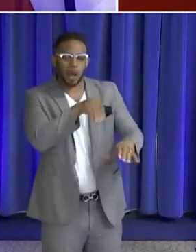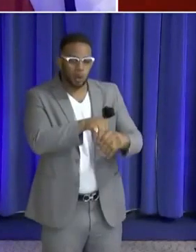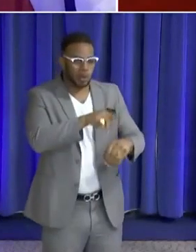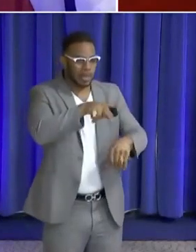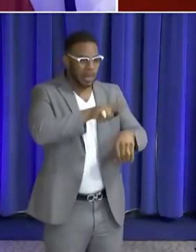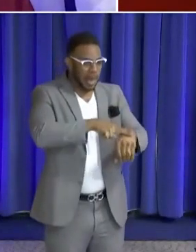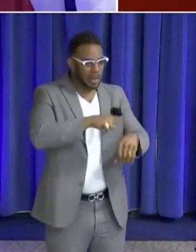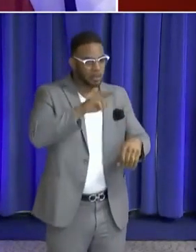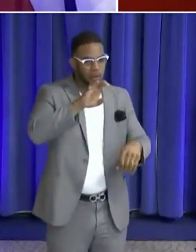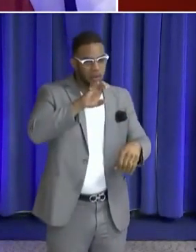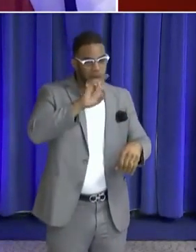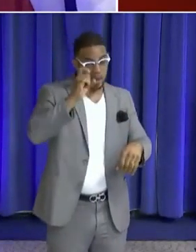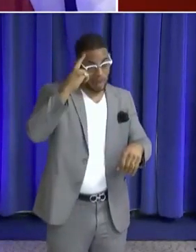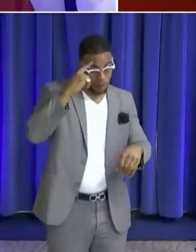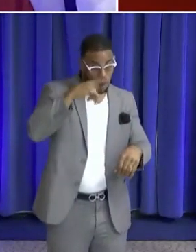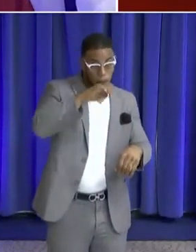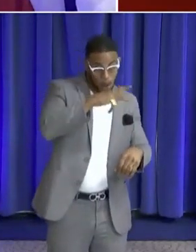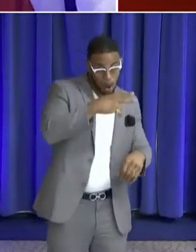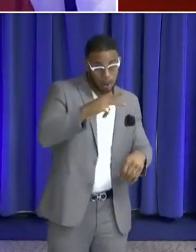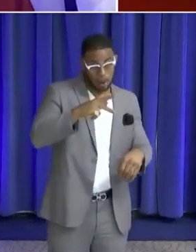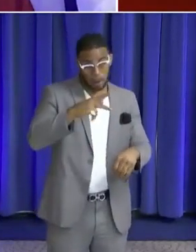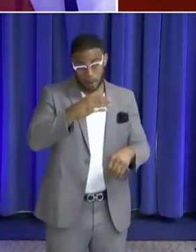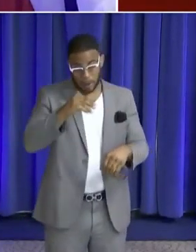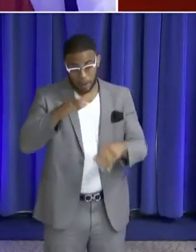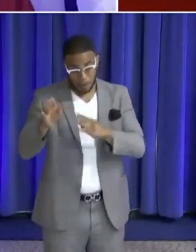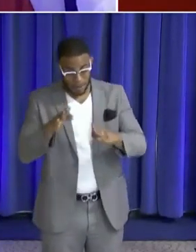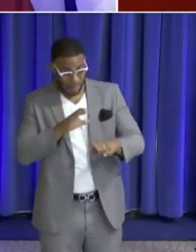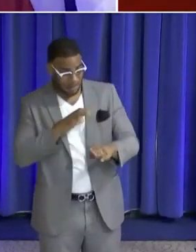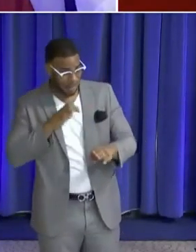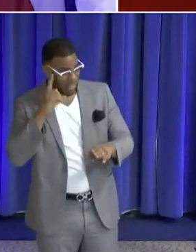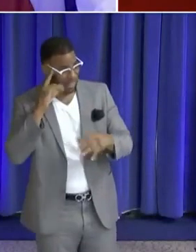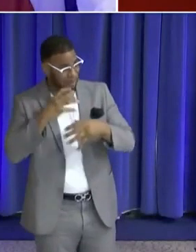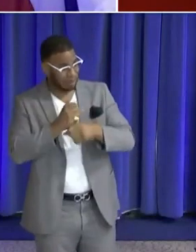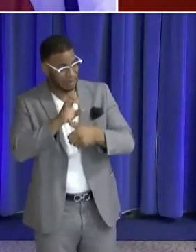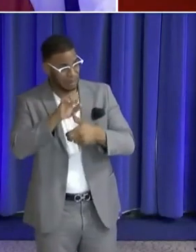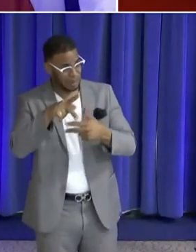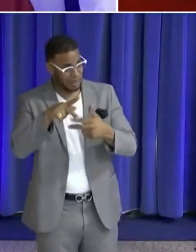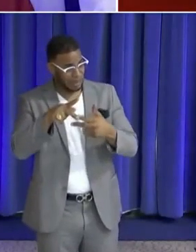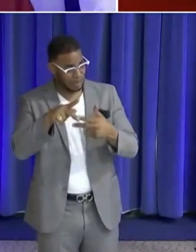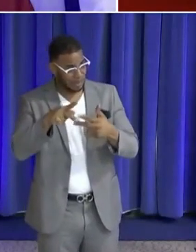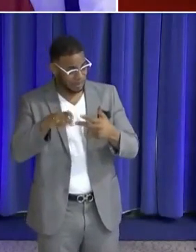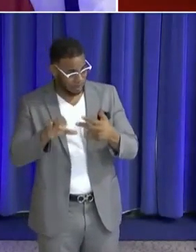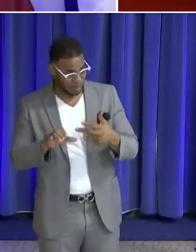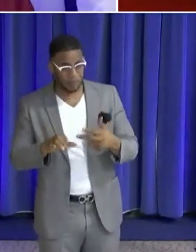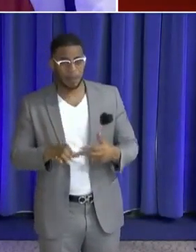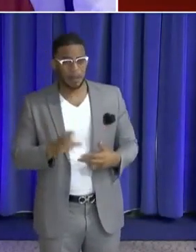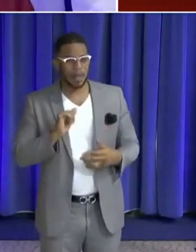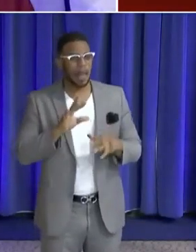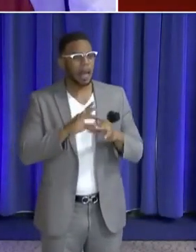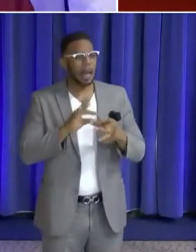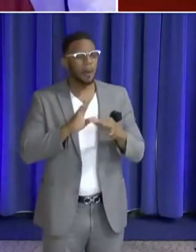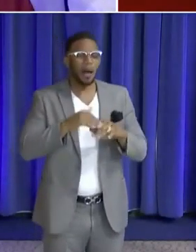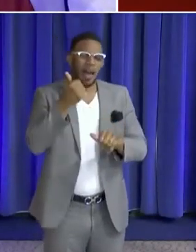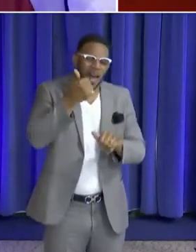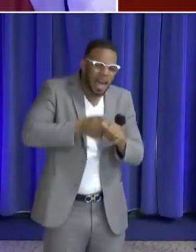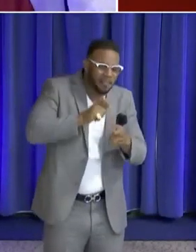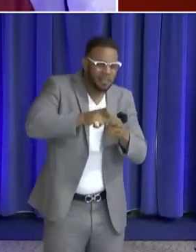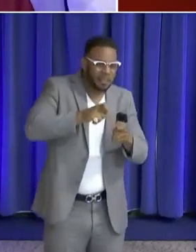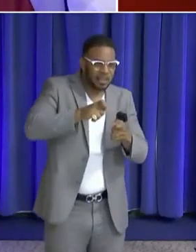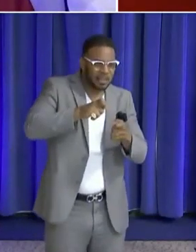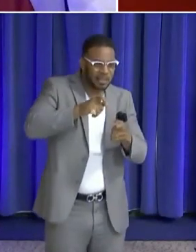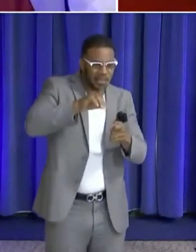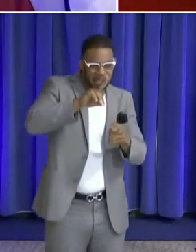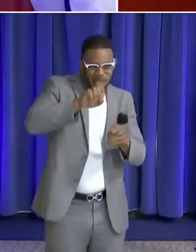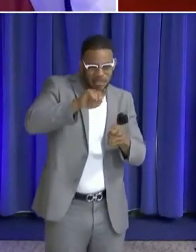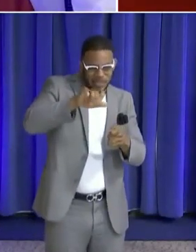National Capital Park and Planning Commission, like NCPC, that comments on every detail of the